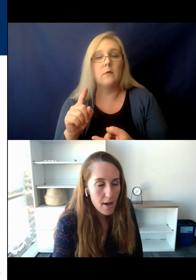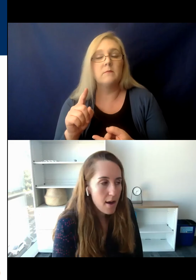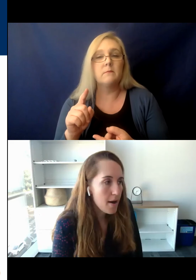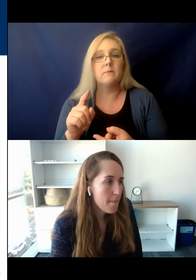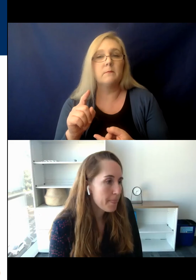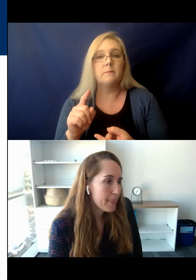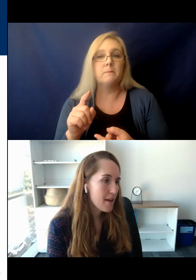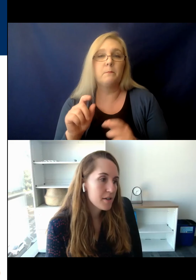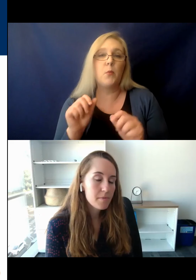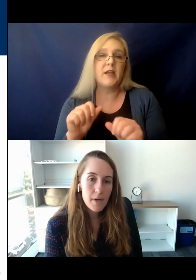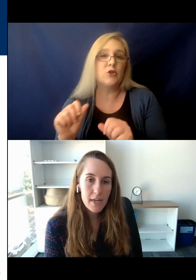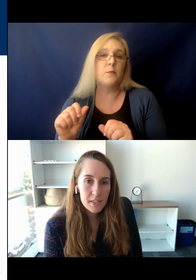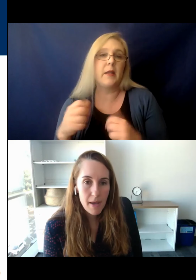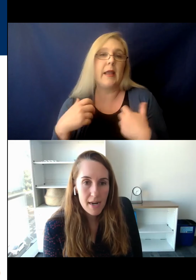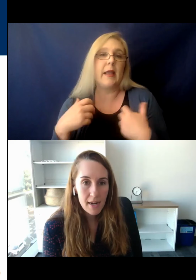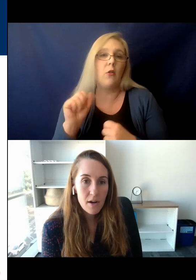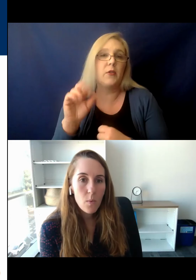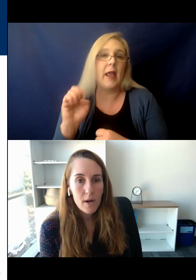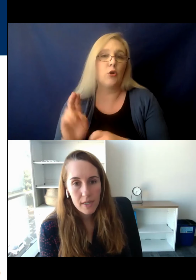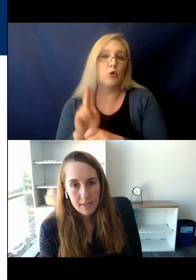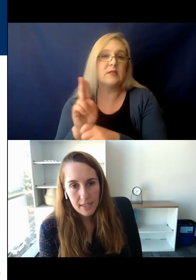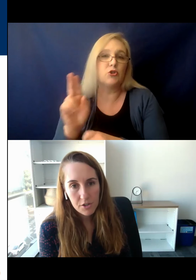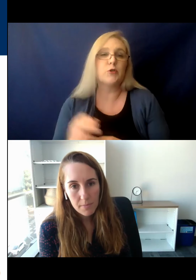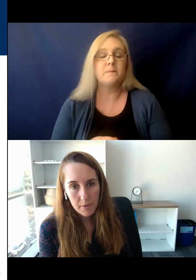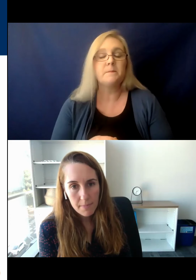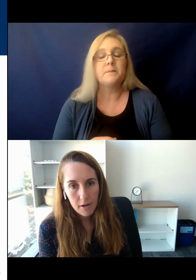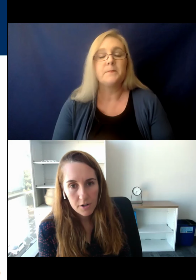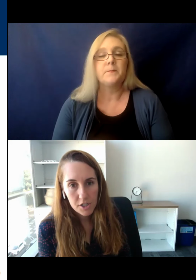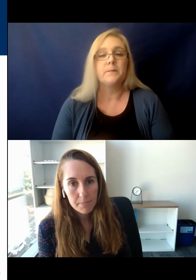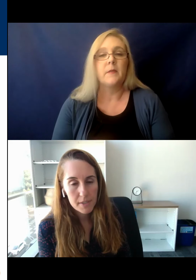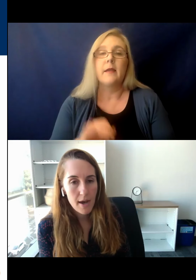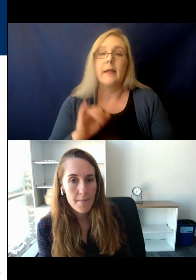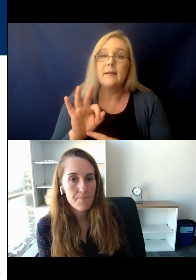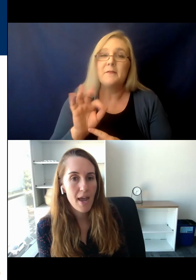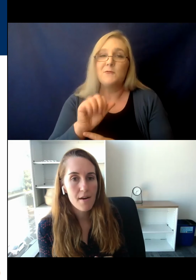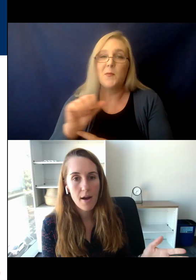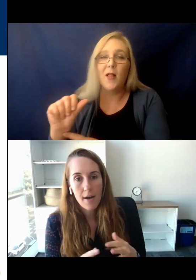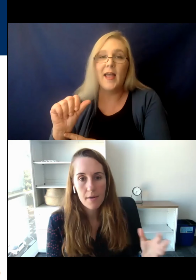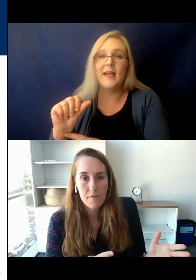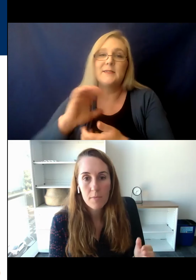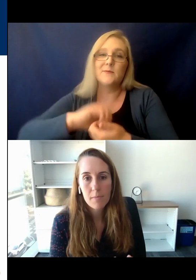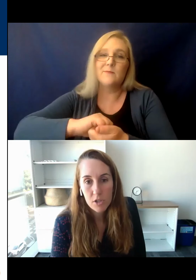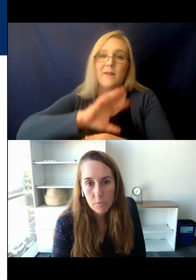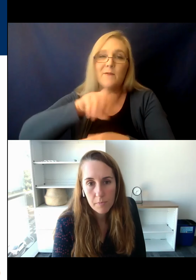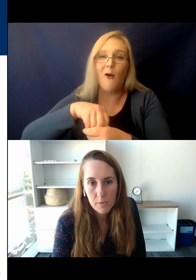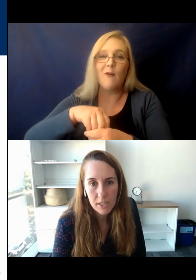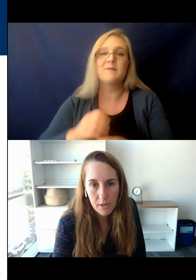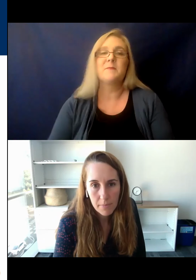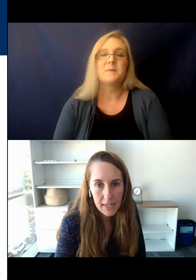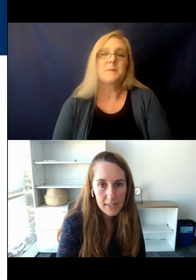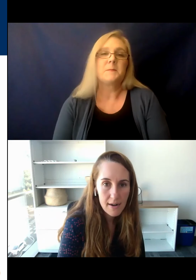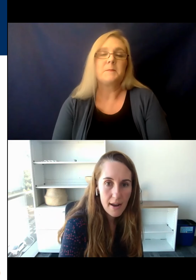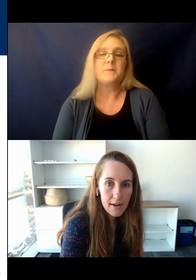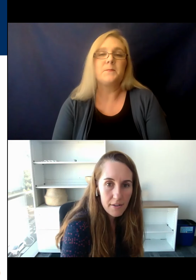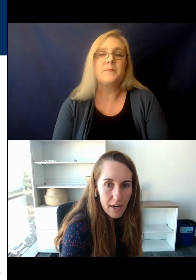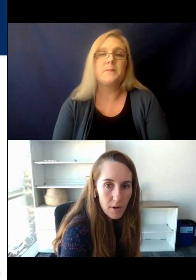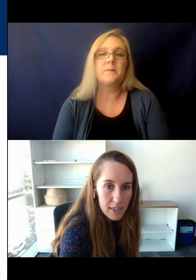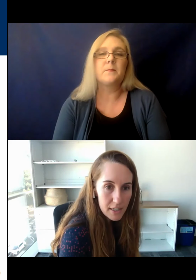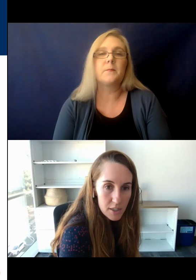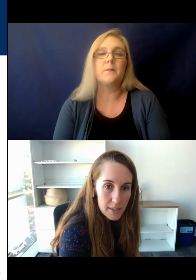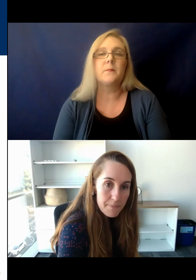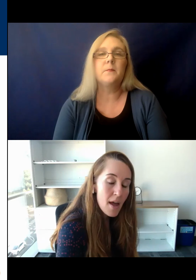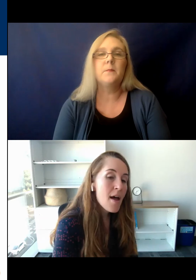use and spending when we see AAA partnerships and forming between AAAs and